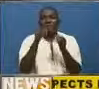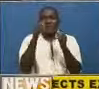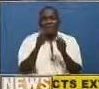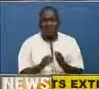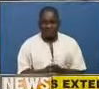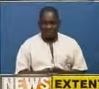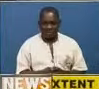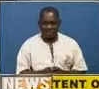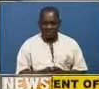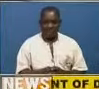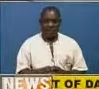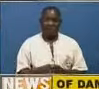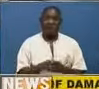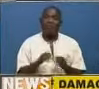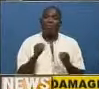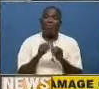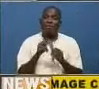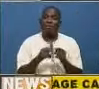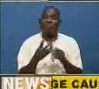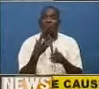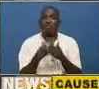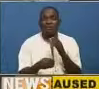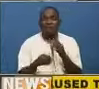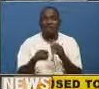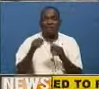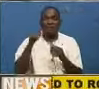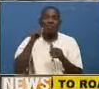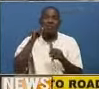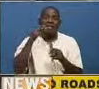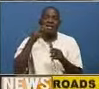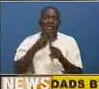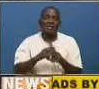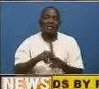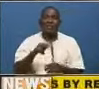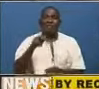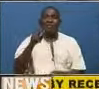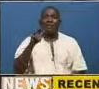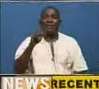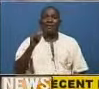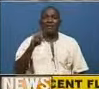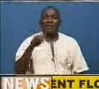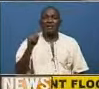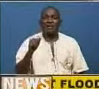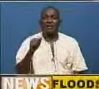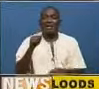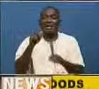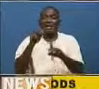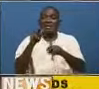students. Missing was Rita Awuni. Her seat was empty.